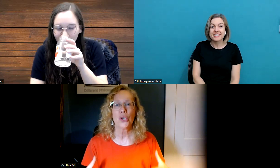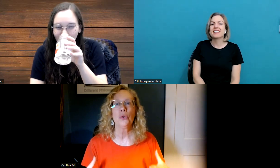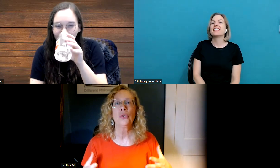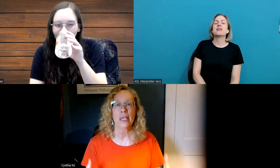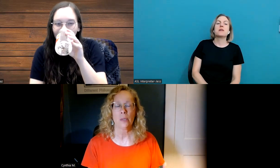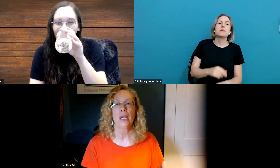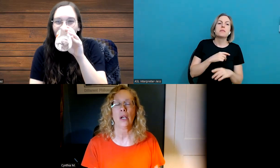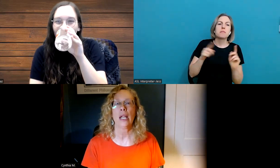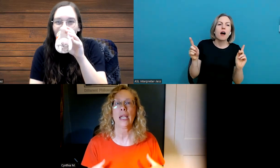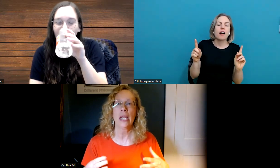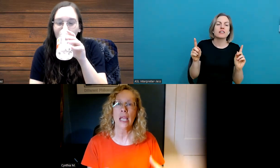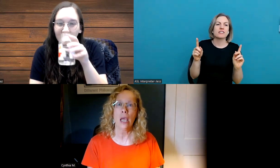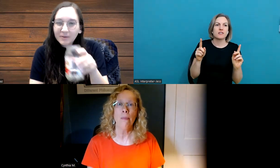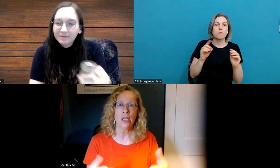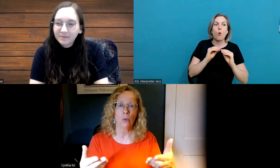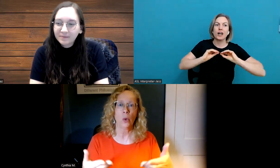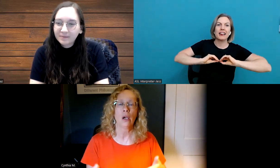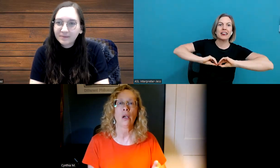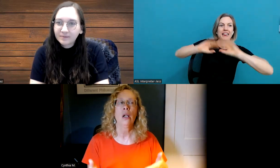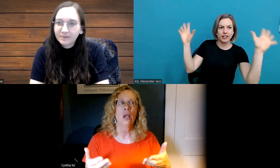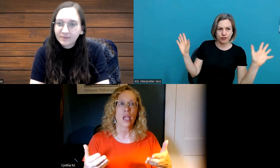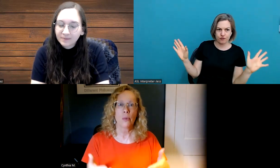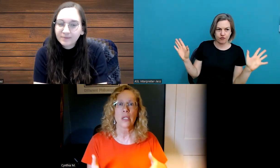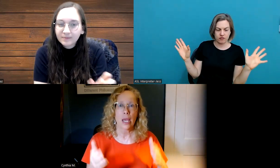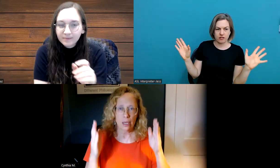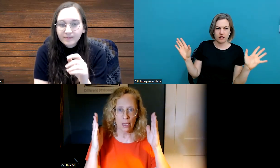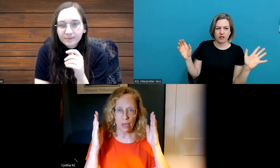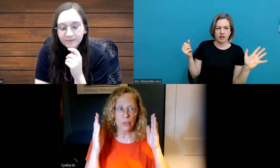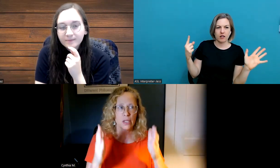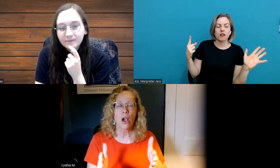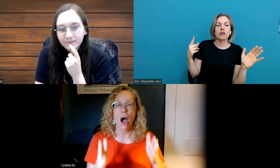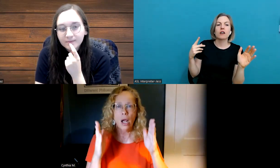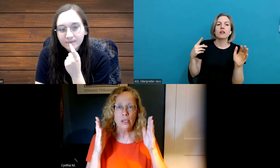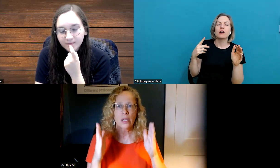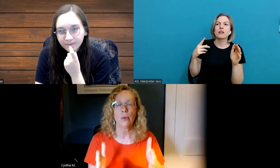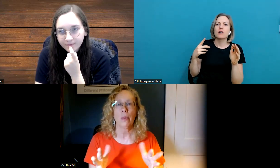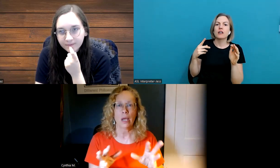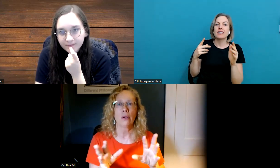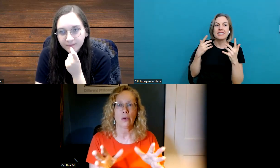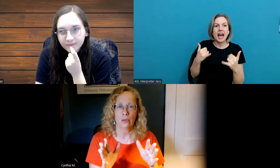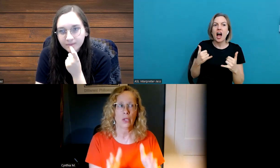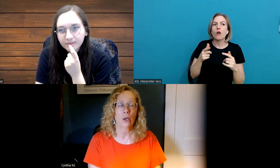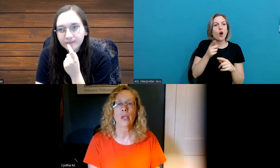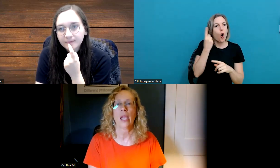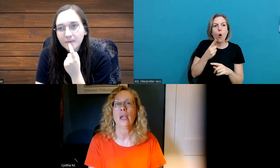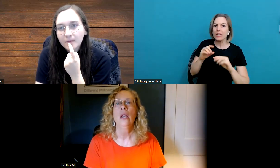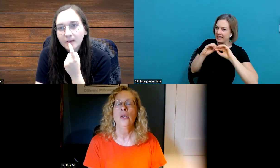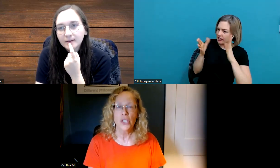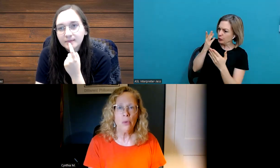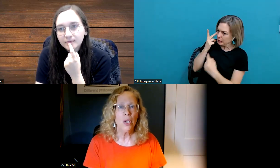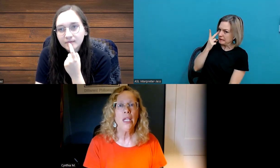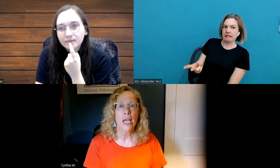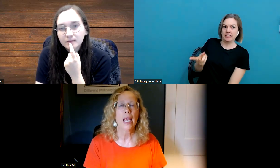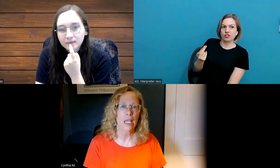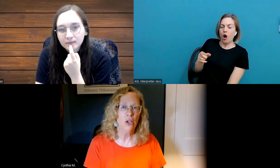it so transparent and it kept it where it was like, it was the constant reminder of like, okay,